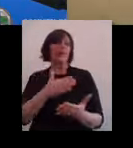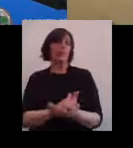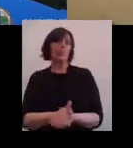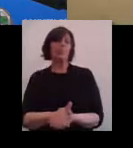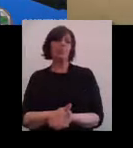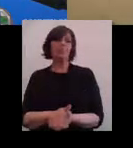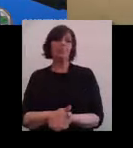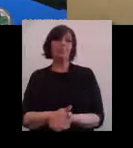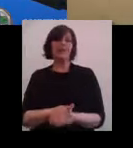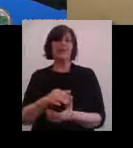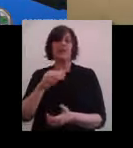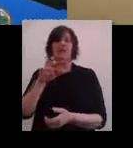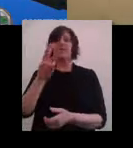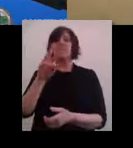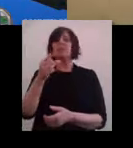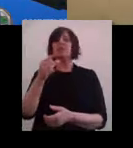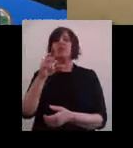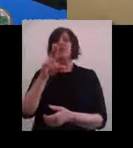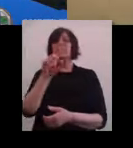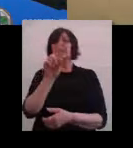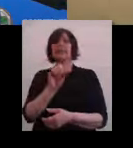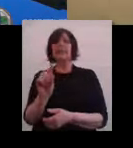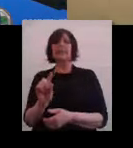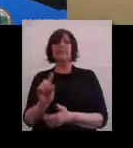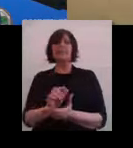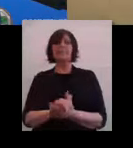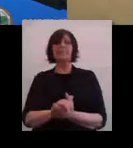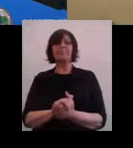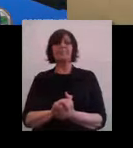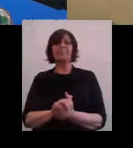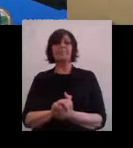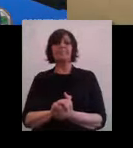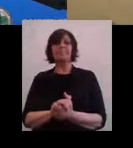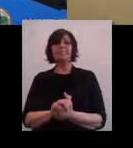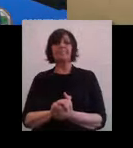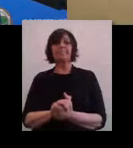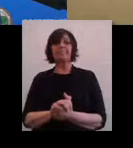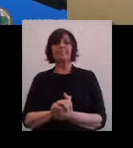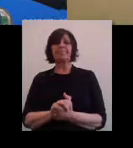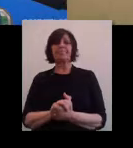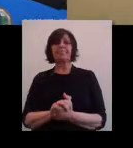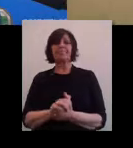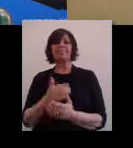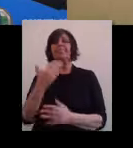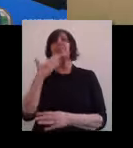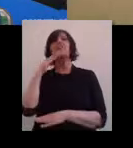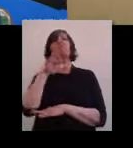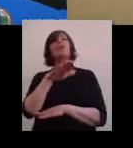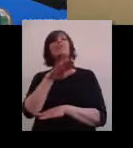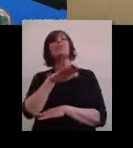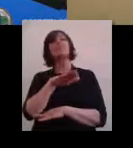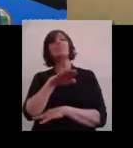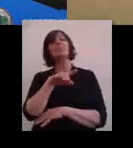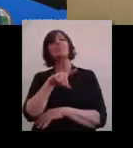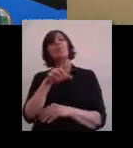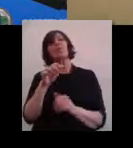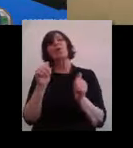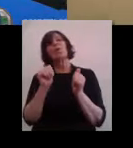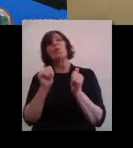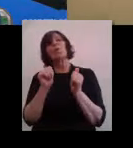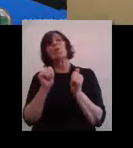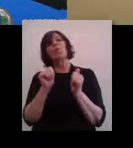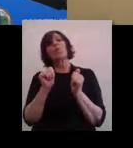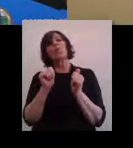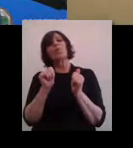WGRZ, Emily Watkins and Steve Brown. Good afternoon. In regards to the sales tax